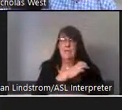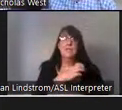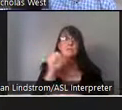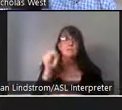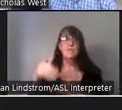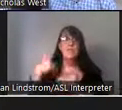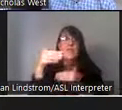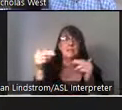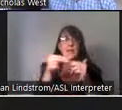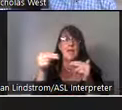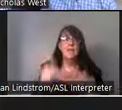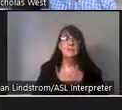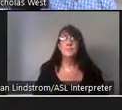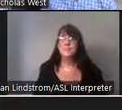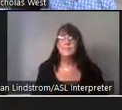slide, please.